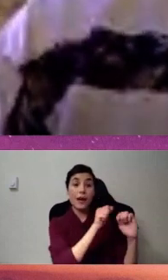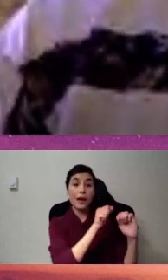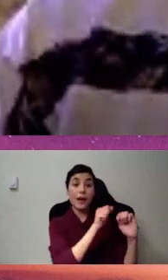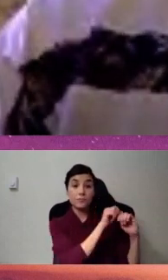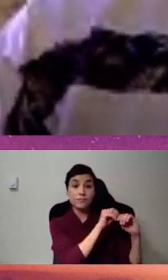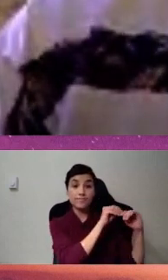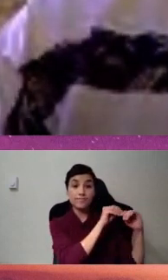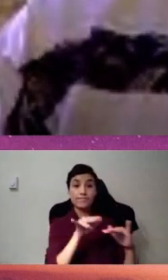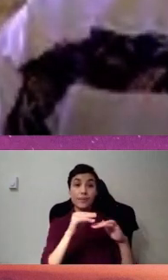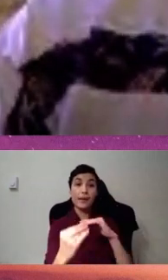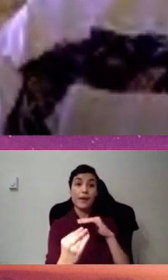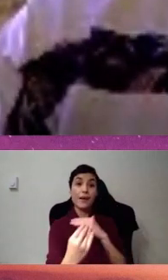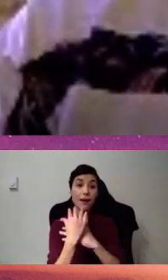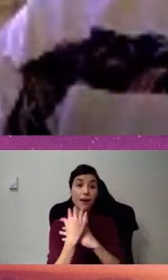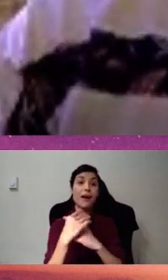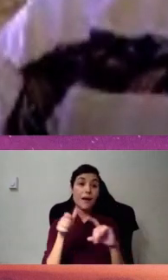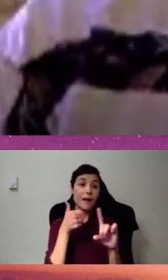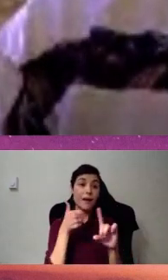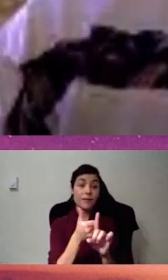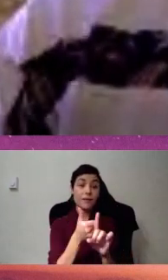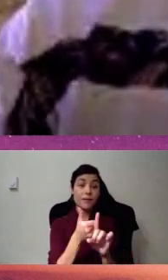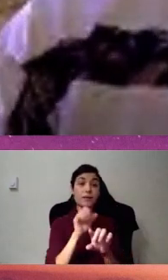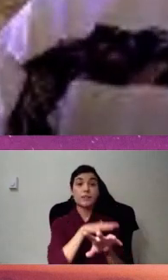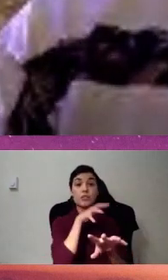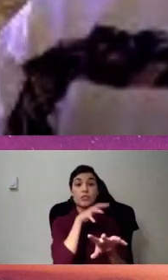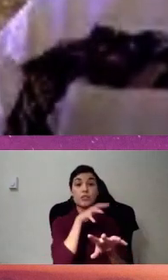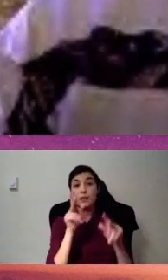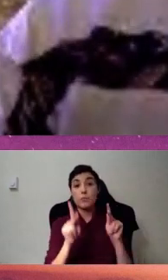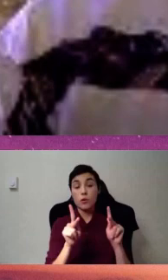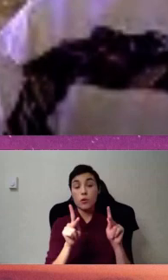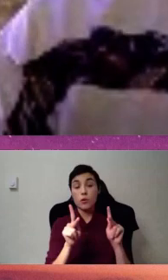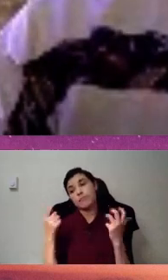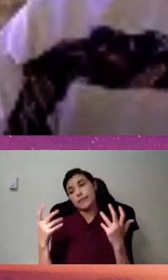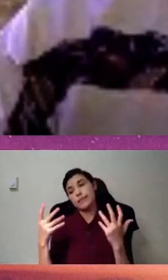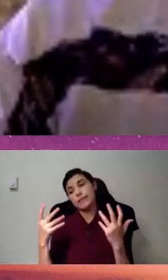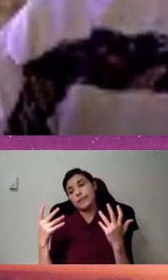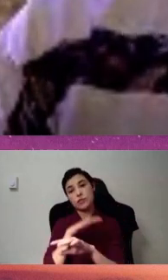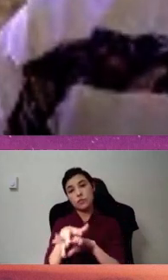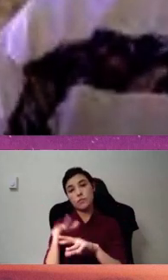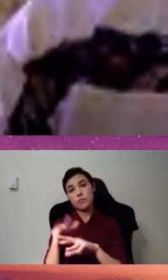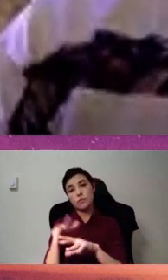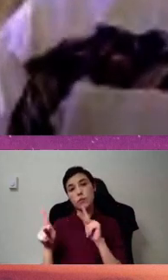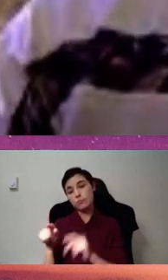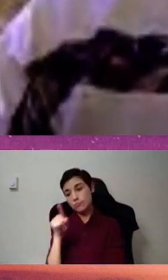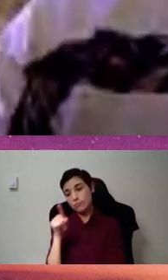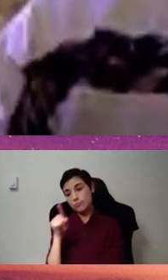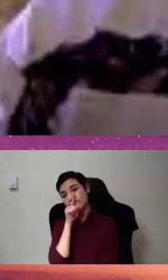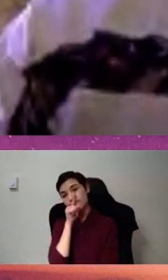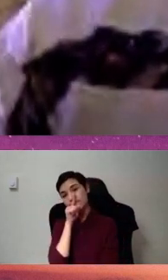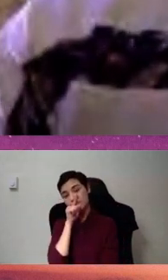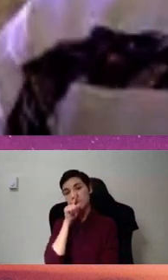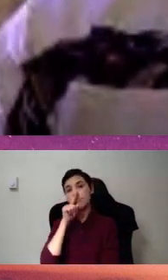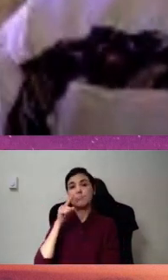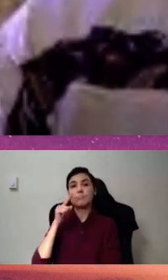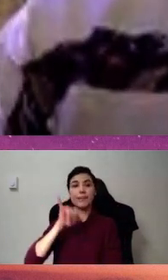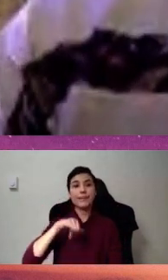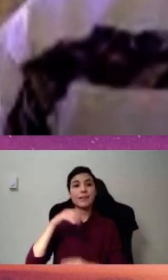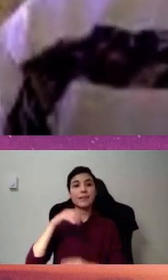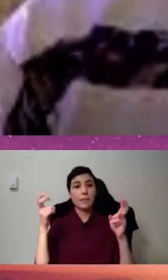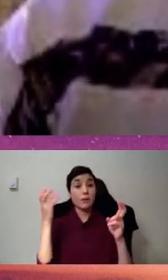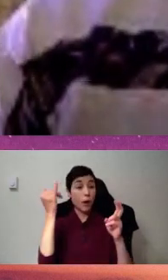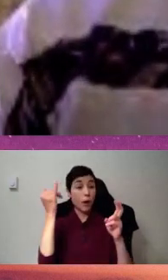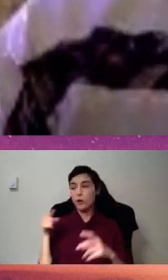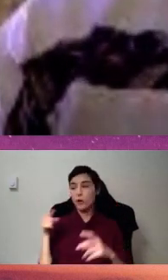lot of Indigenous peoples don't talk about residential schools because they're waiting on their elders to talk about it. And their